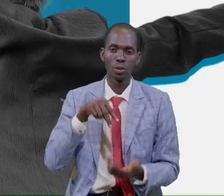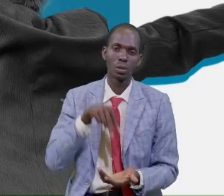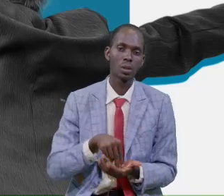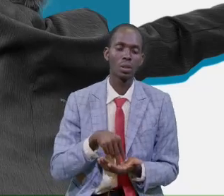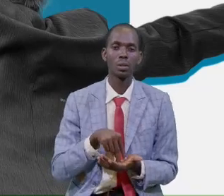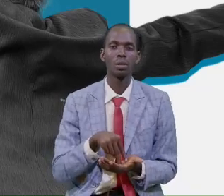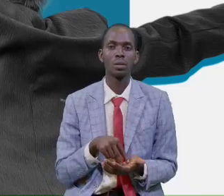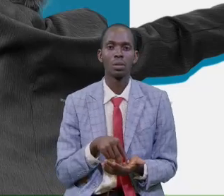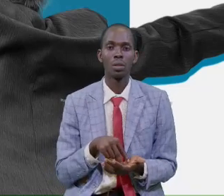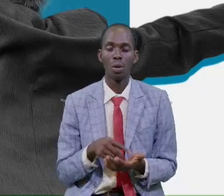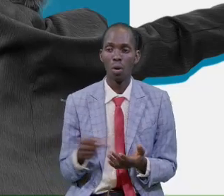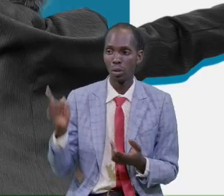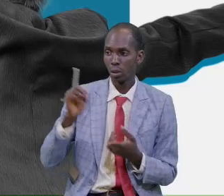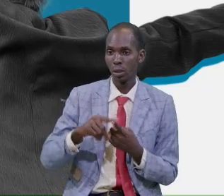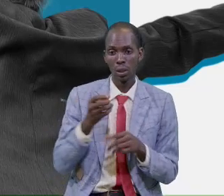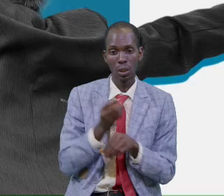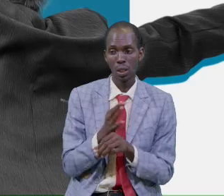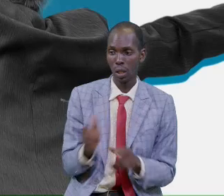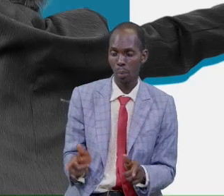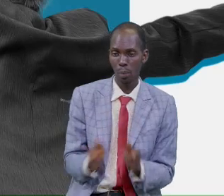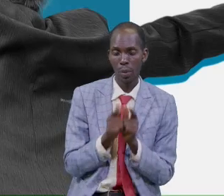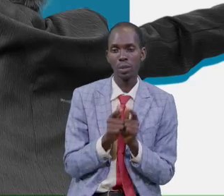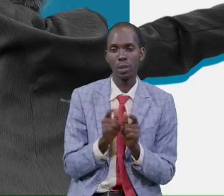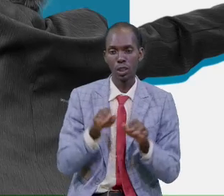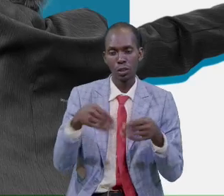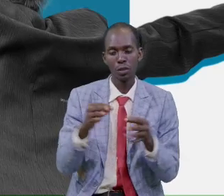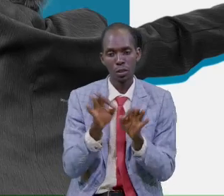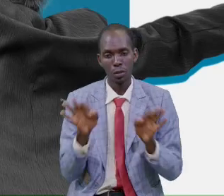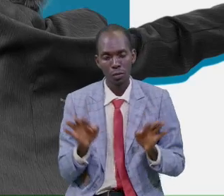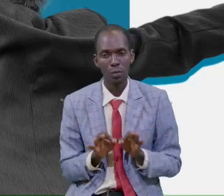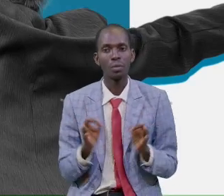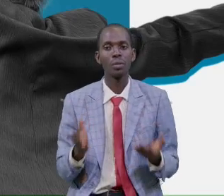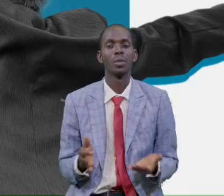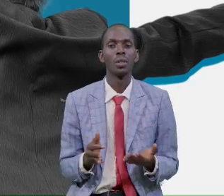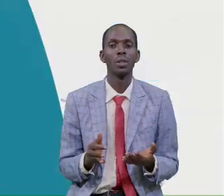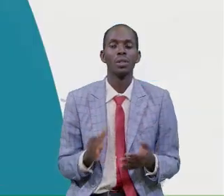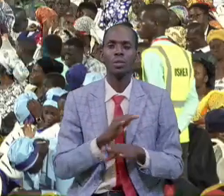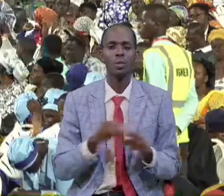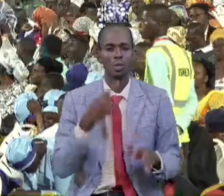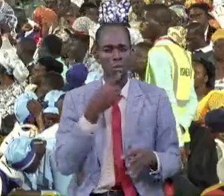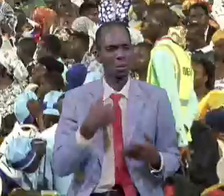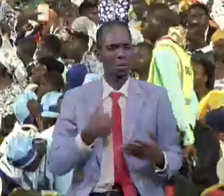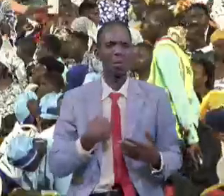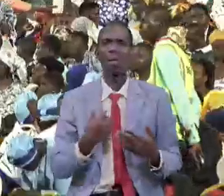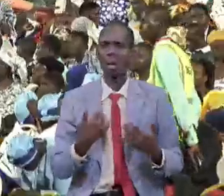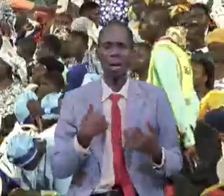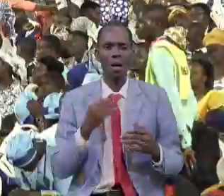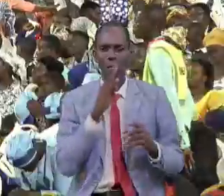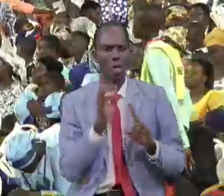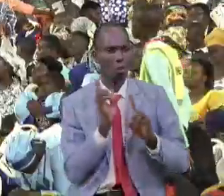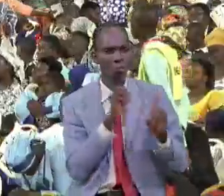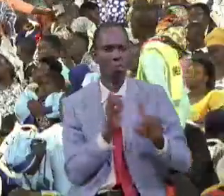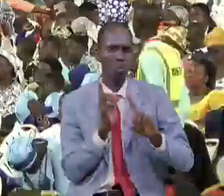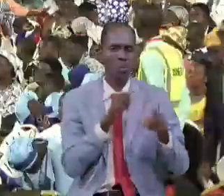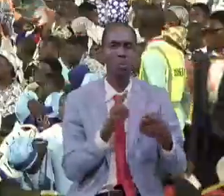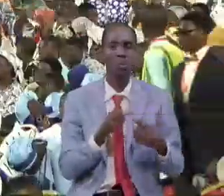reach you. Don't say that I've been attending church. Once you have given your life to the Lord